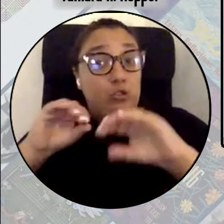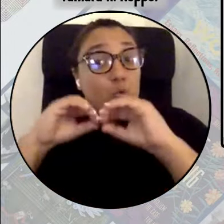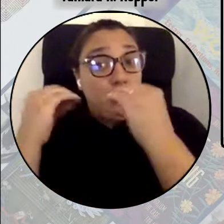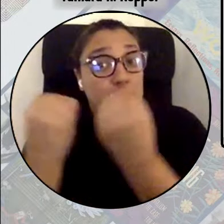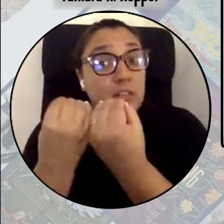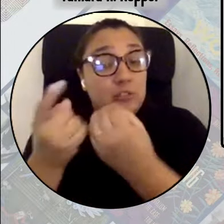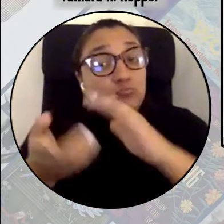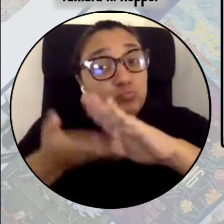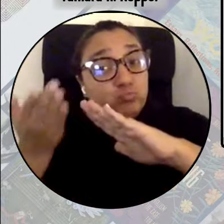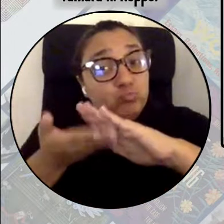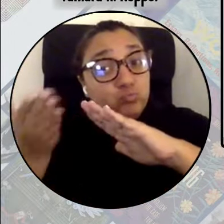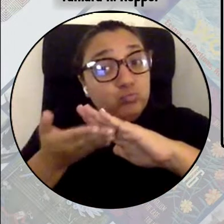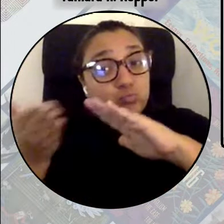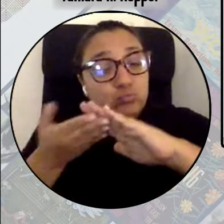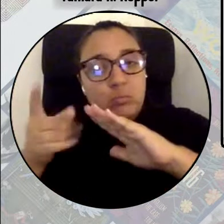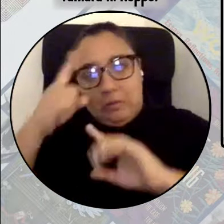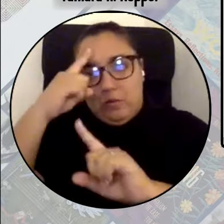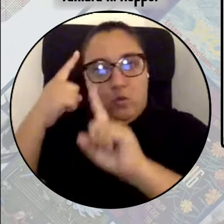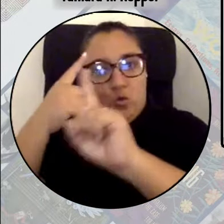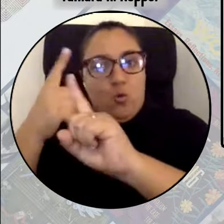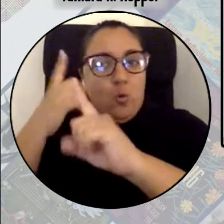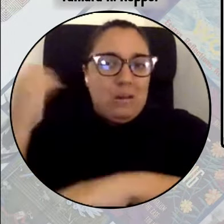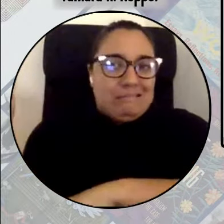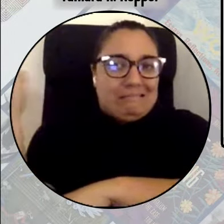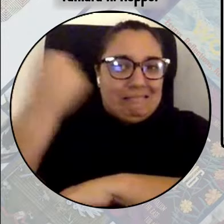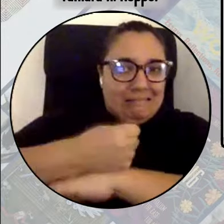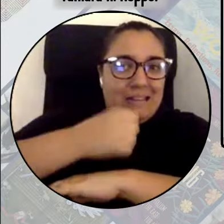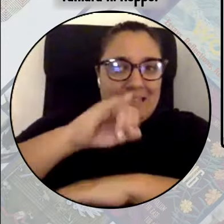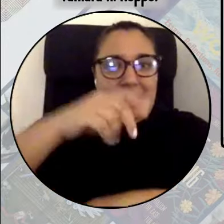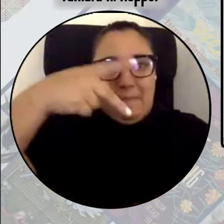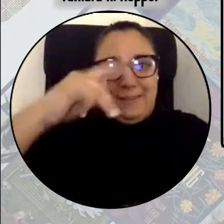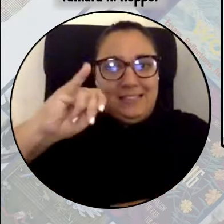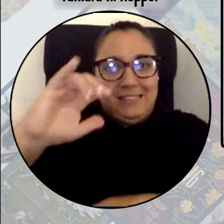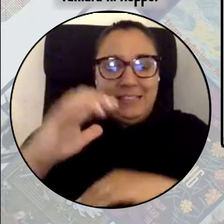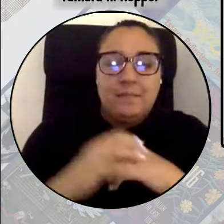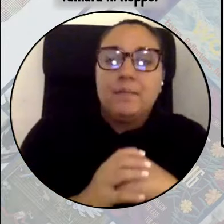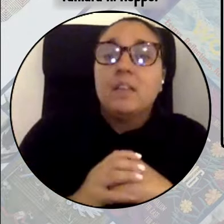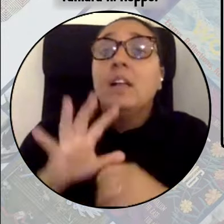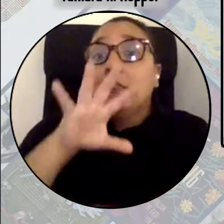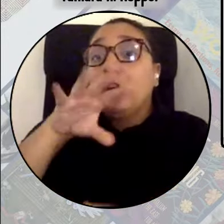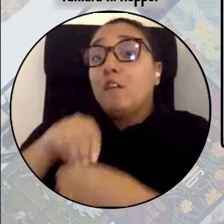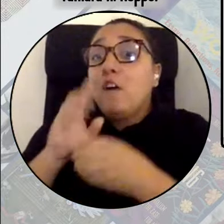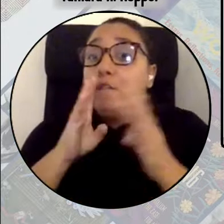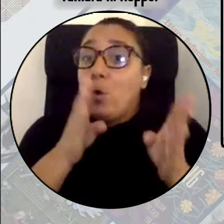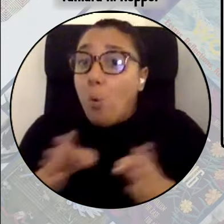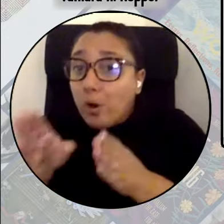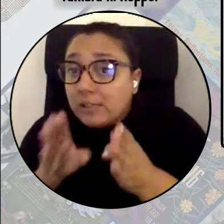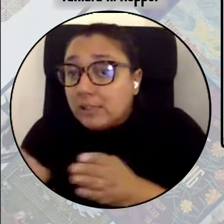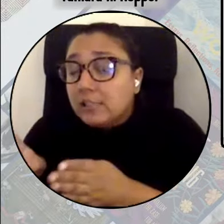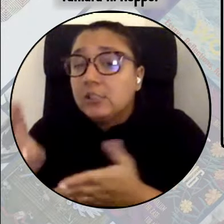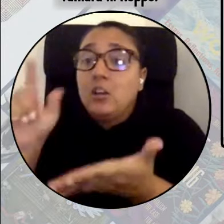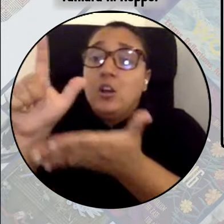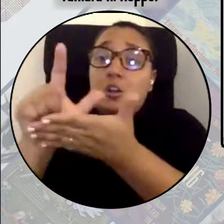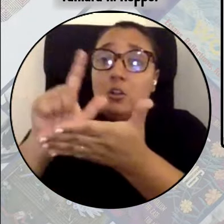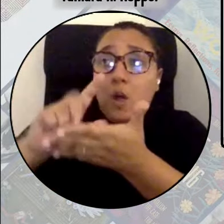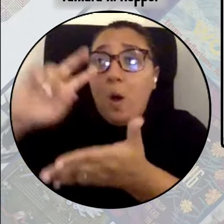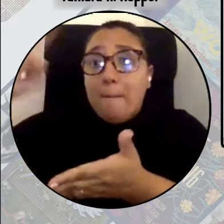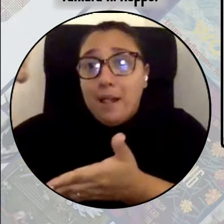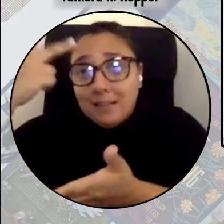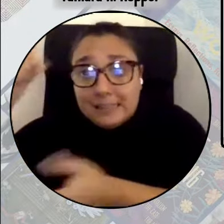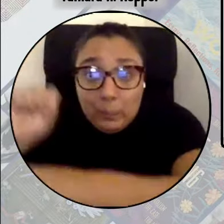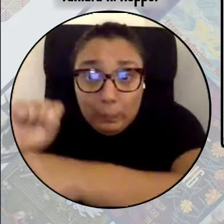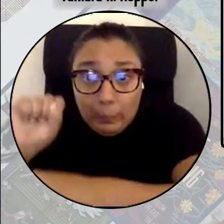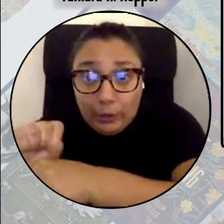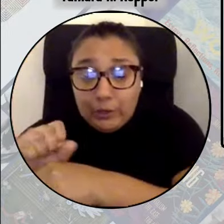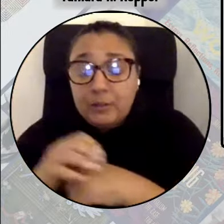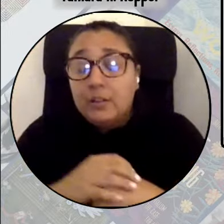is an abolitionist organization, and they've been they do both organizing, policy work, as well as political